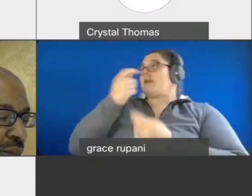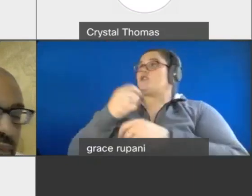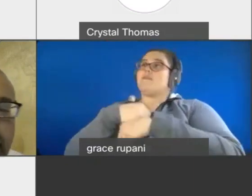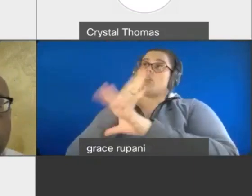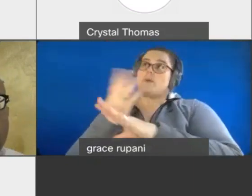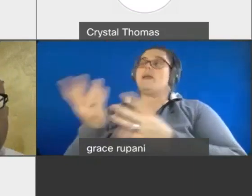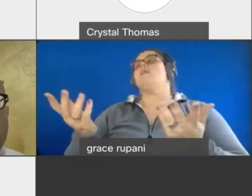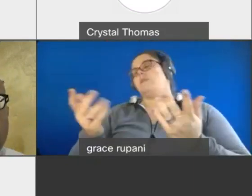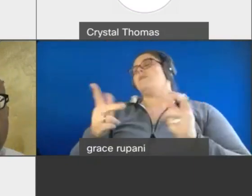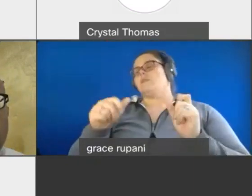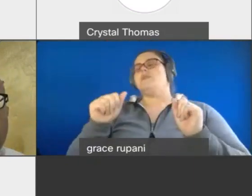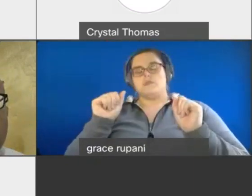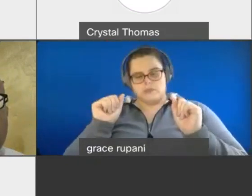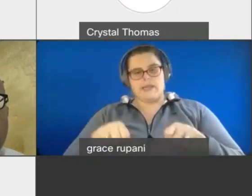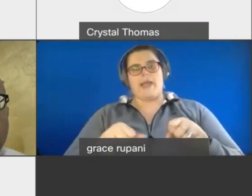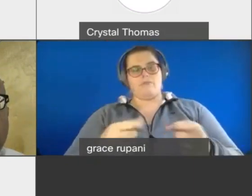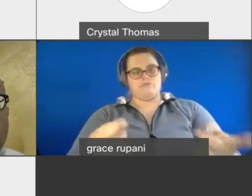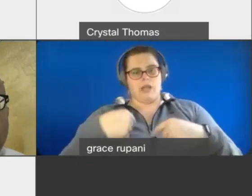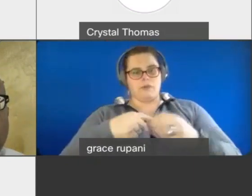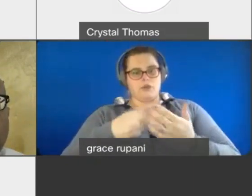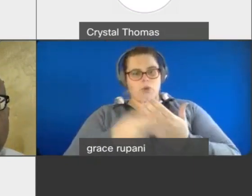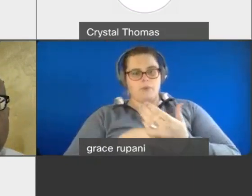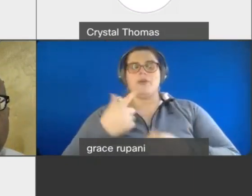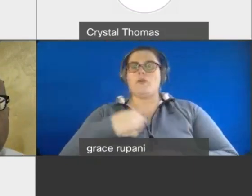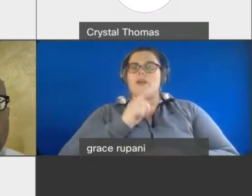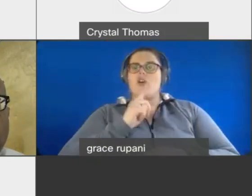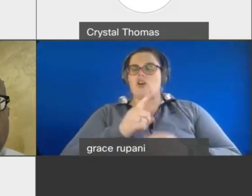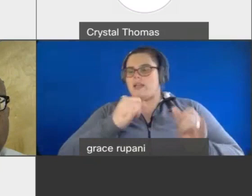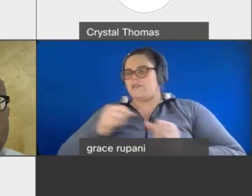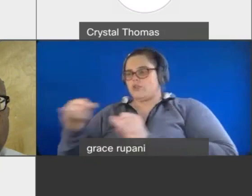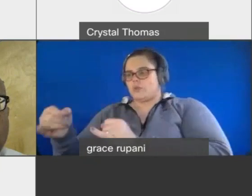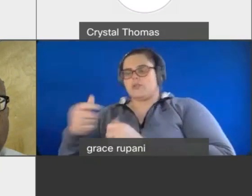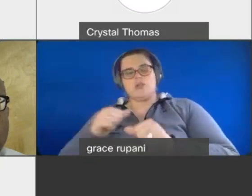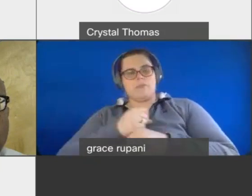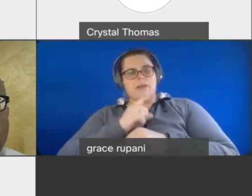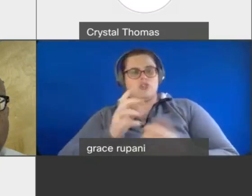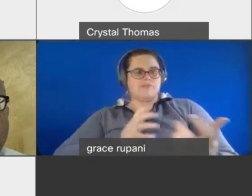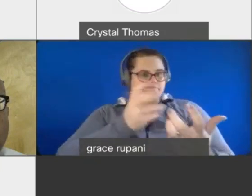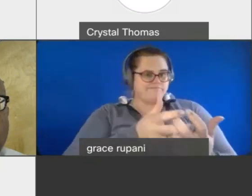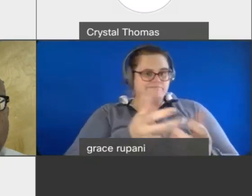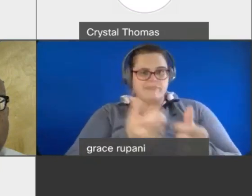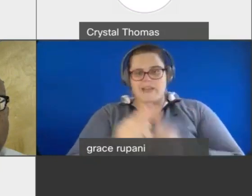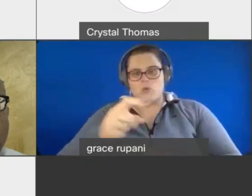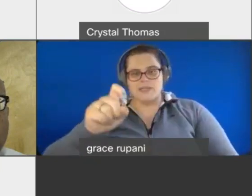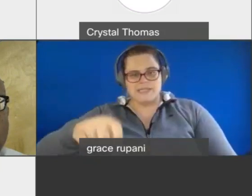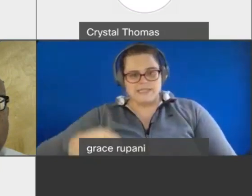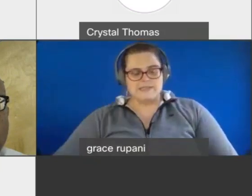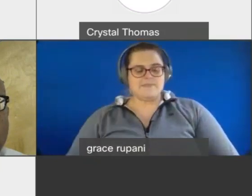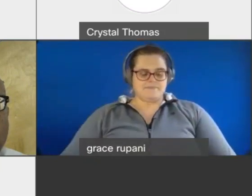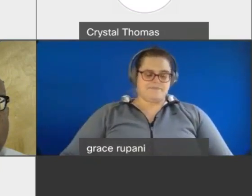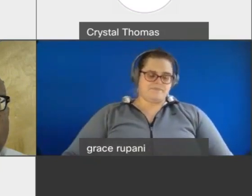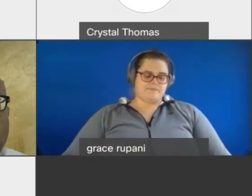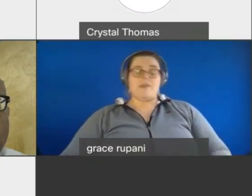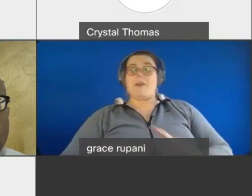still individualizing and making sure that we reach out and meet everybody's needs. But overall, currently